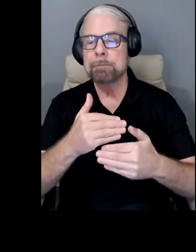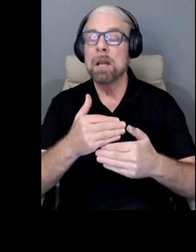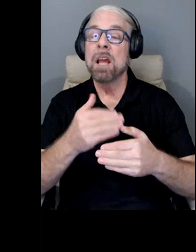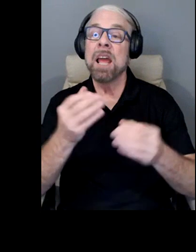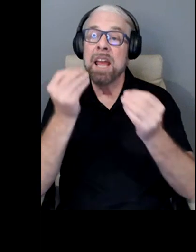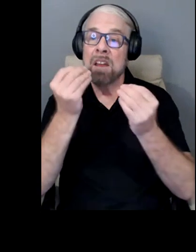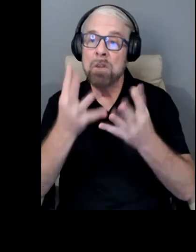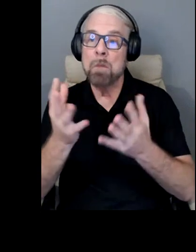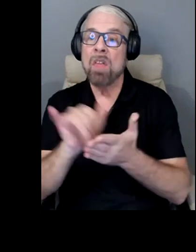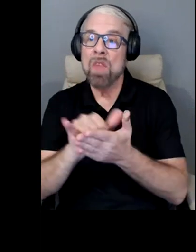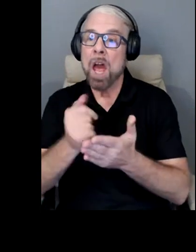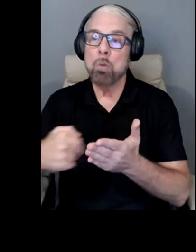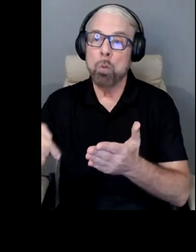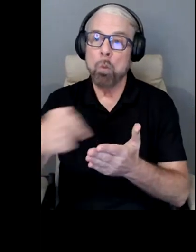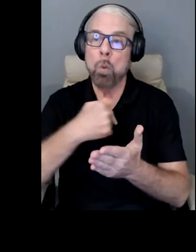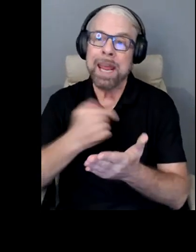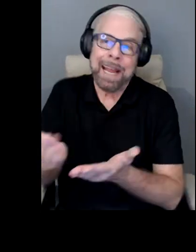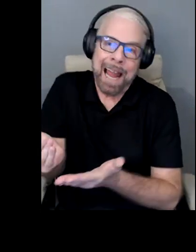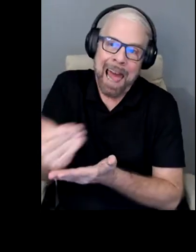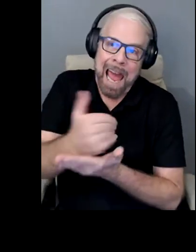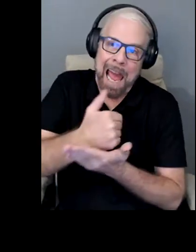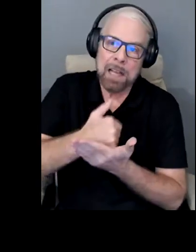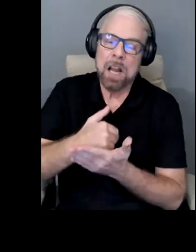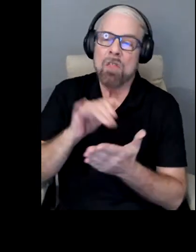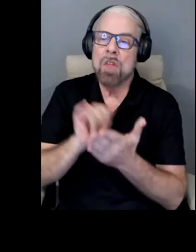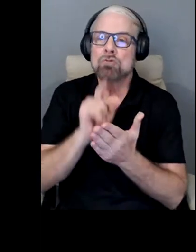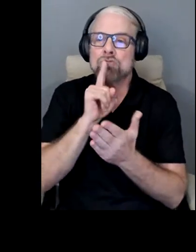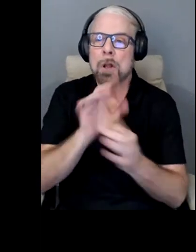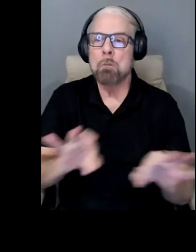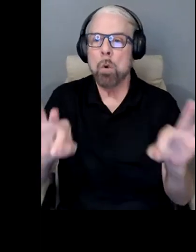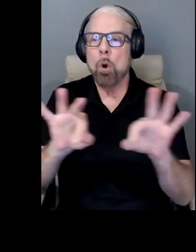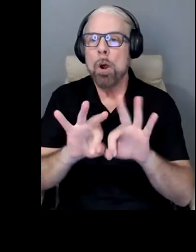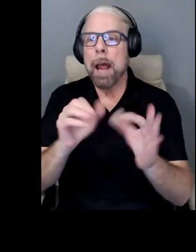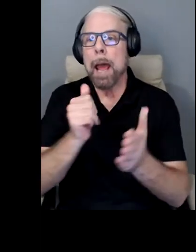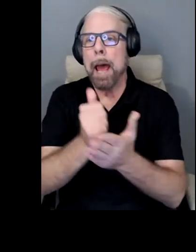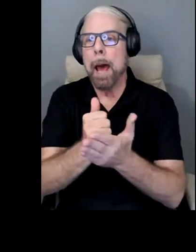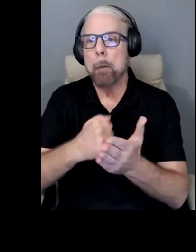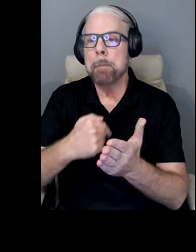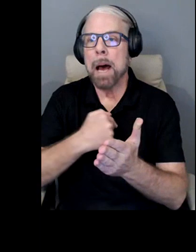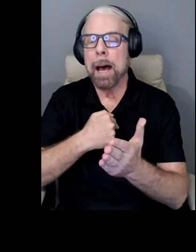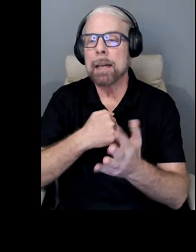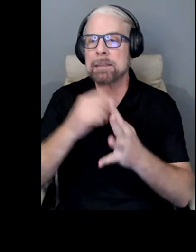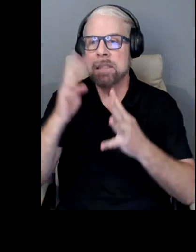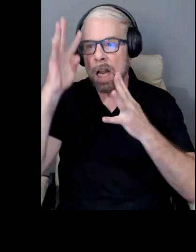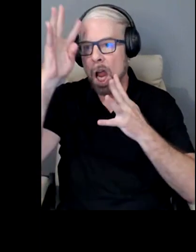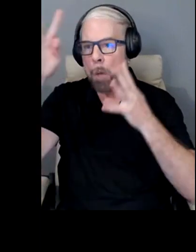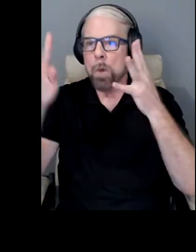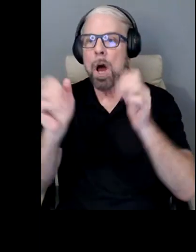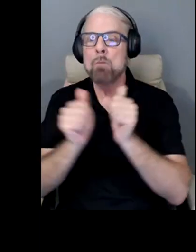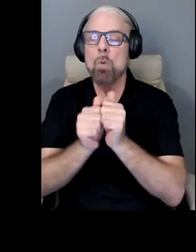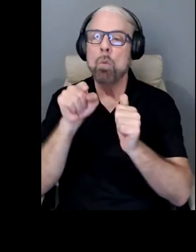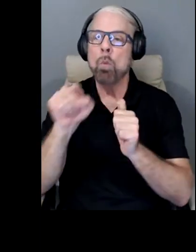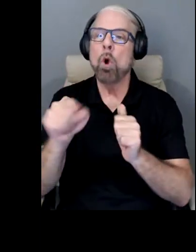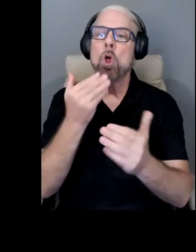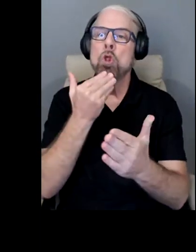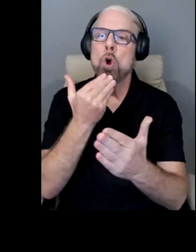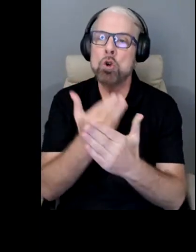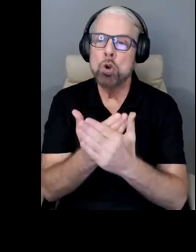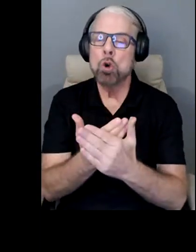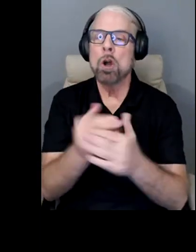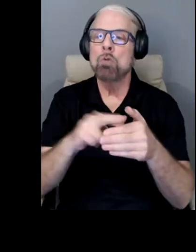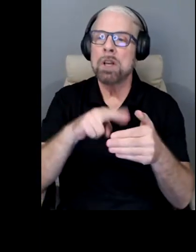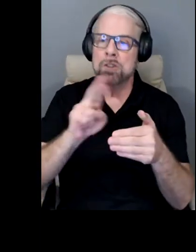information that we capture from you will be vital in helping us to come up with comprehensive, sound results and